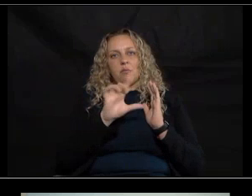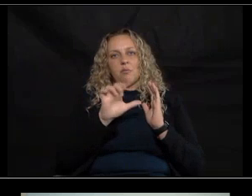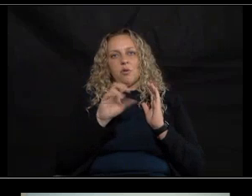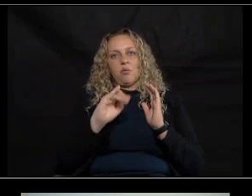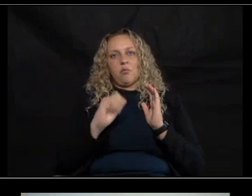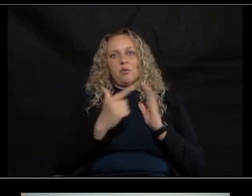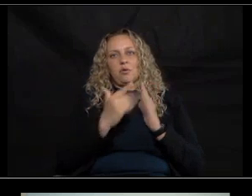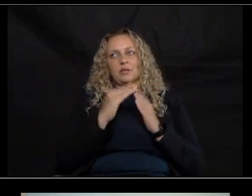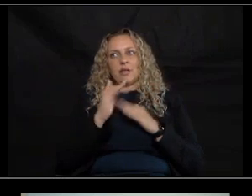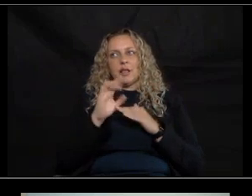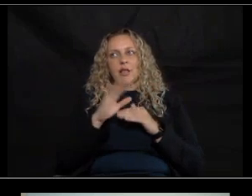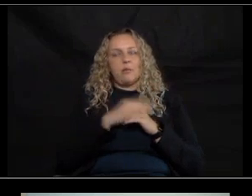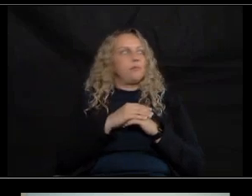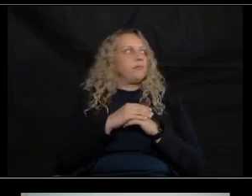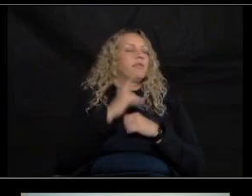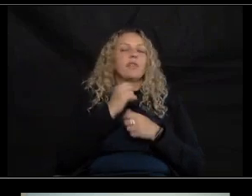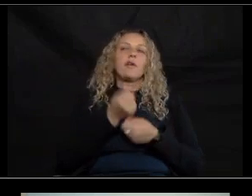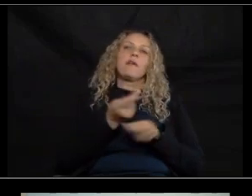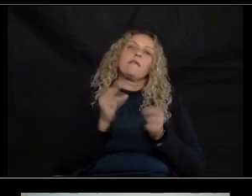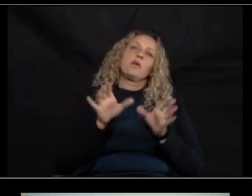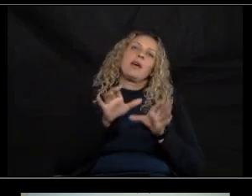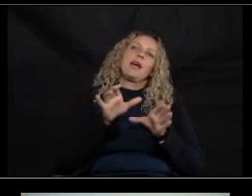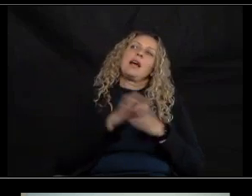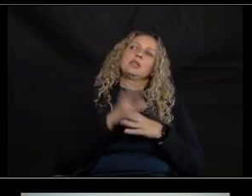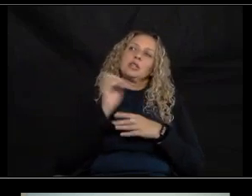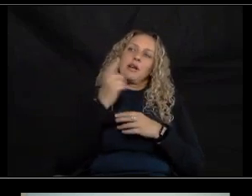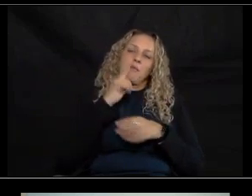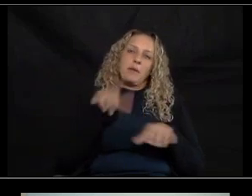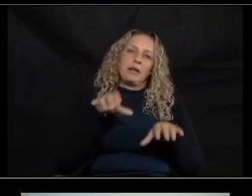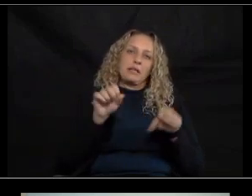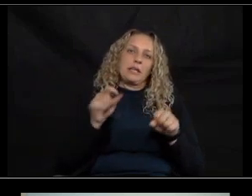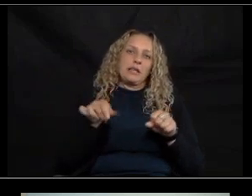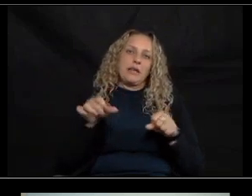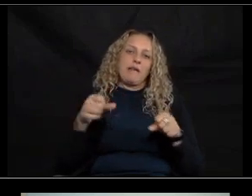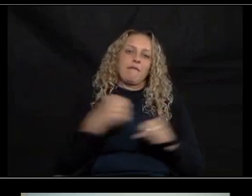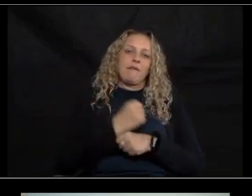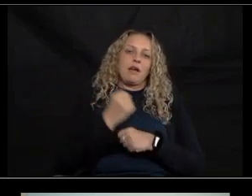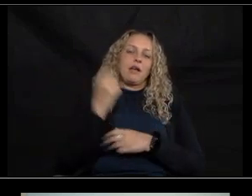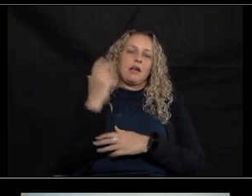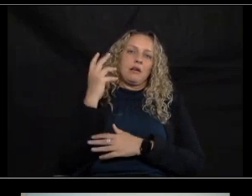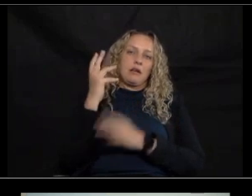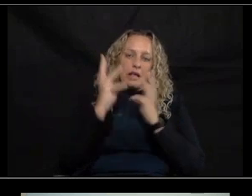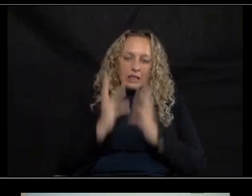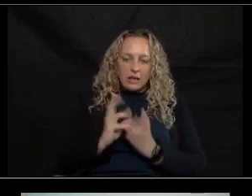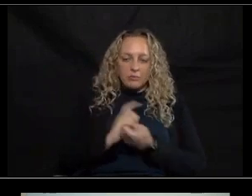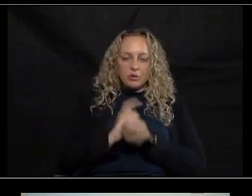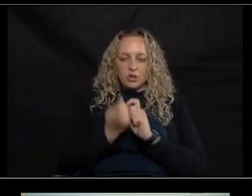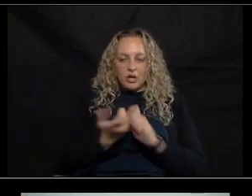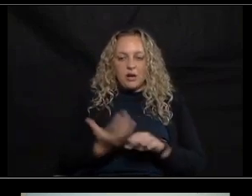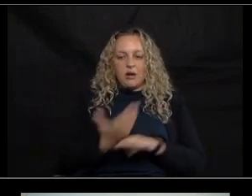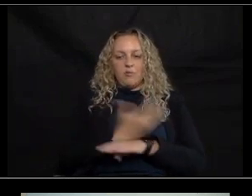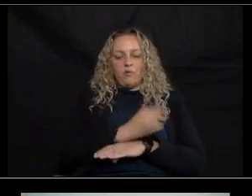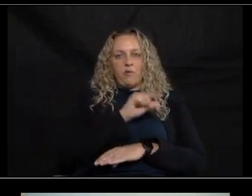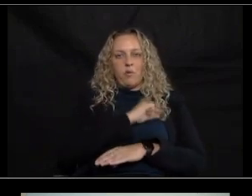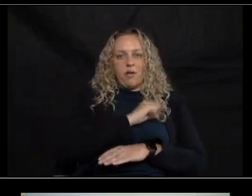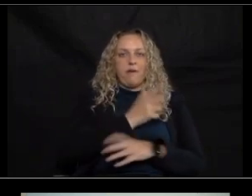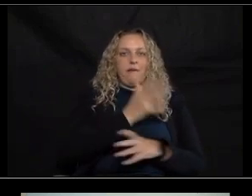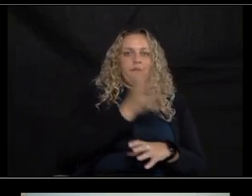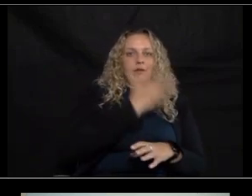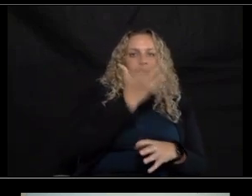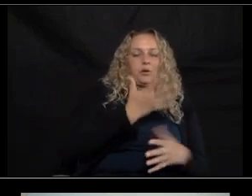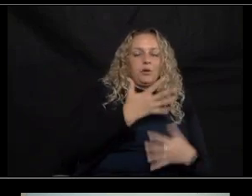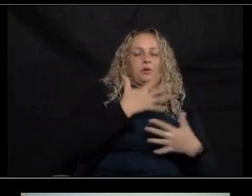Lab. There are a few actions governments can take that fight climate change, improve air and water quality,